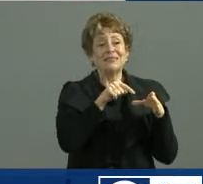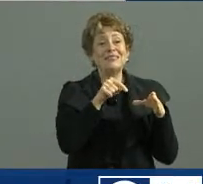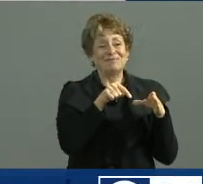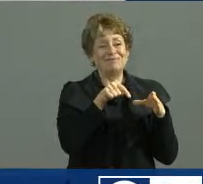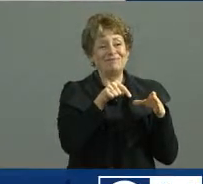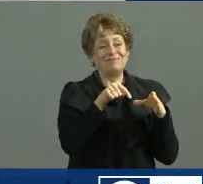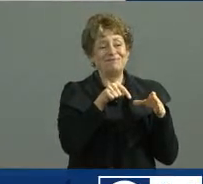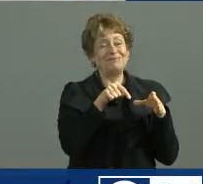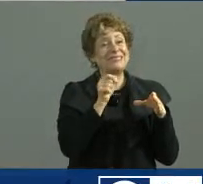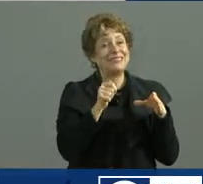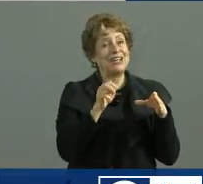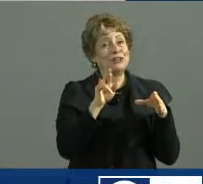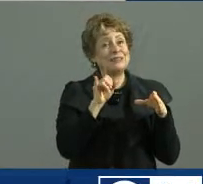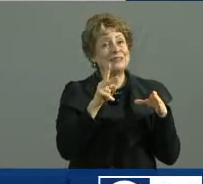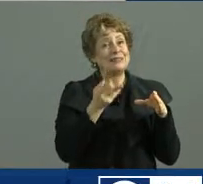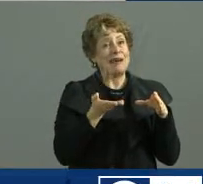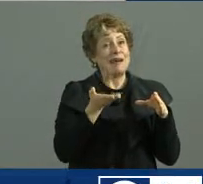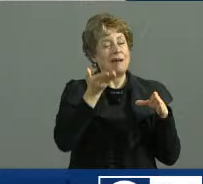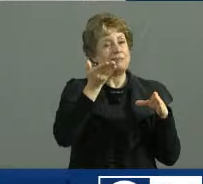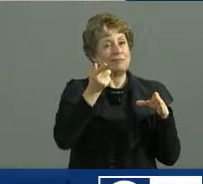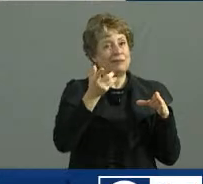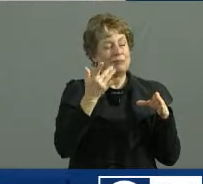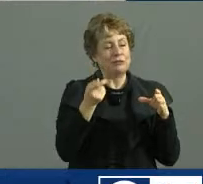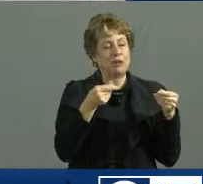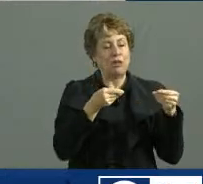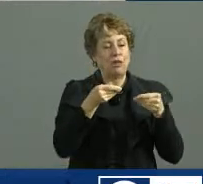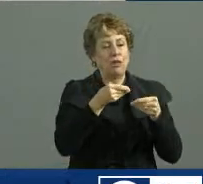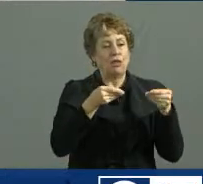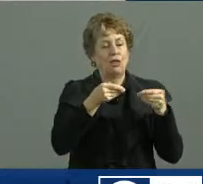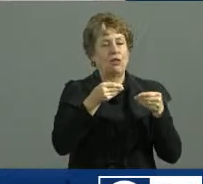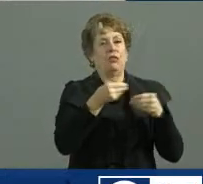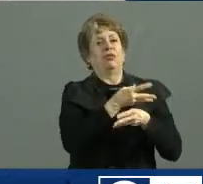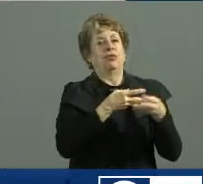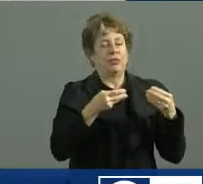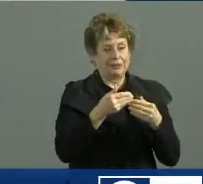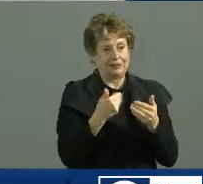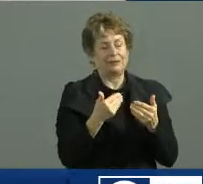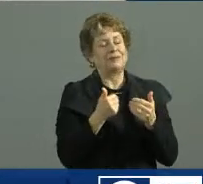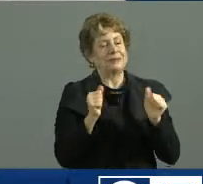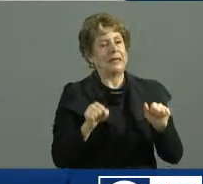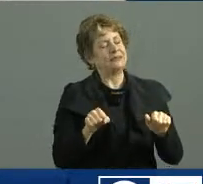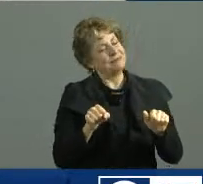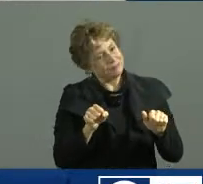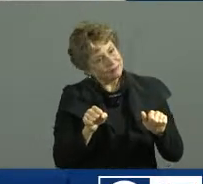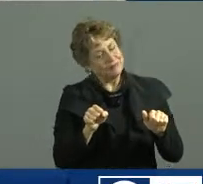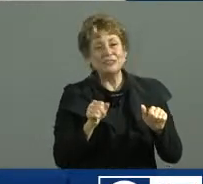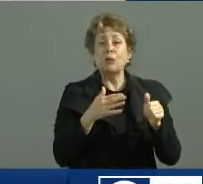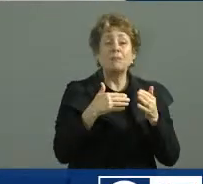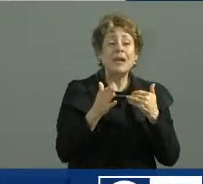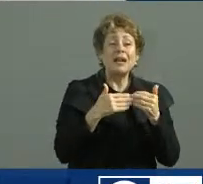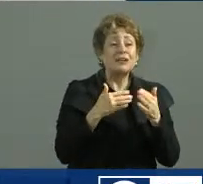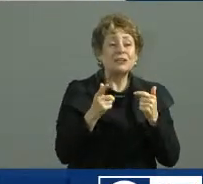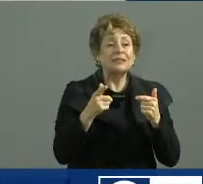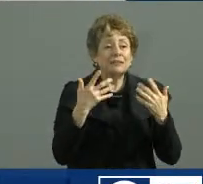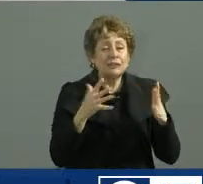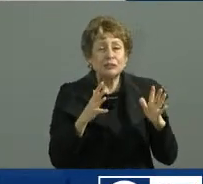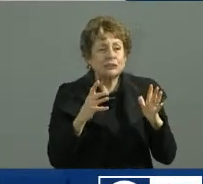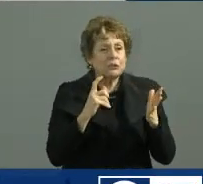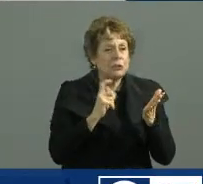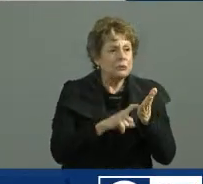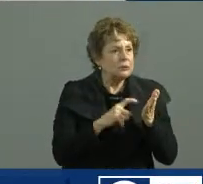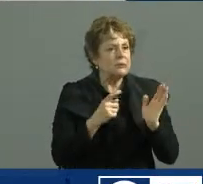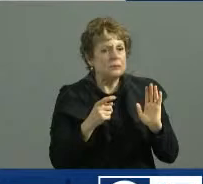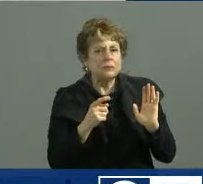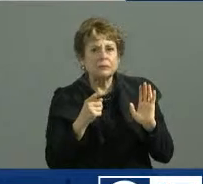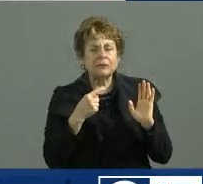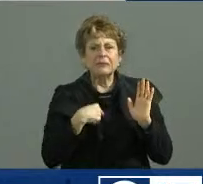potentially having COVID-19 transmitted. This can occur even if someone is asymptomatic, so we always want to take